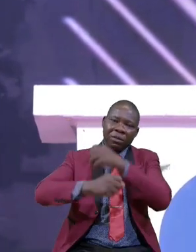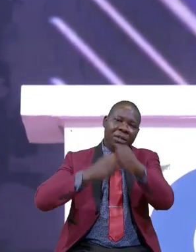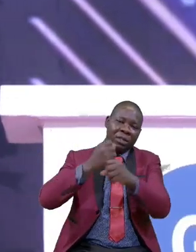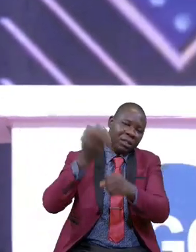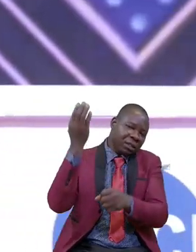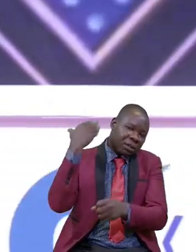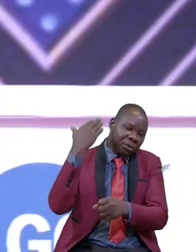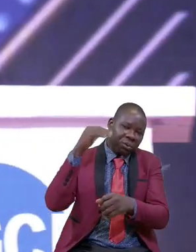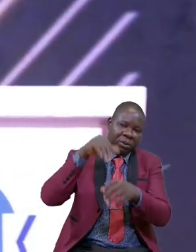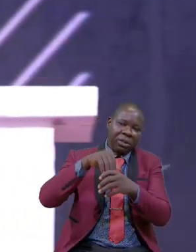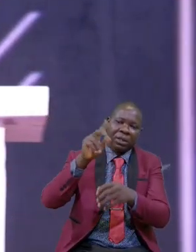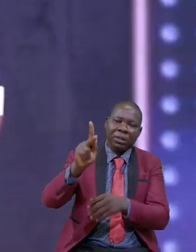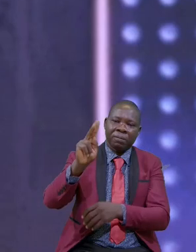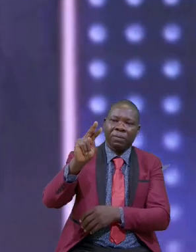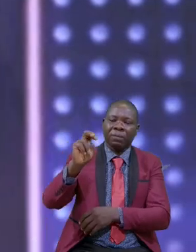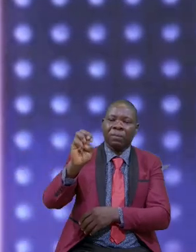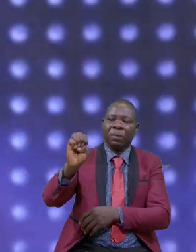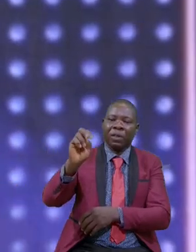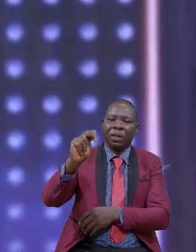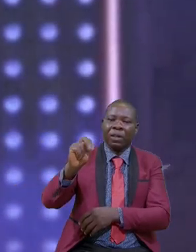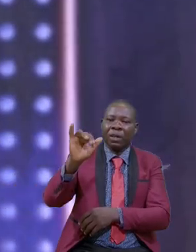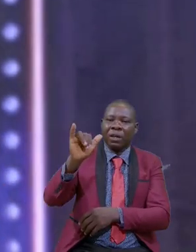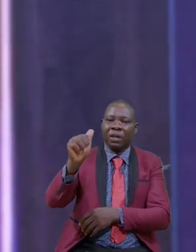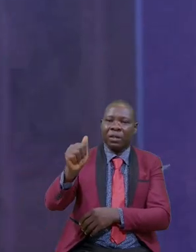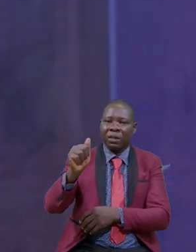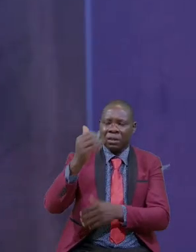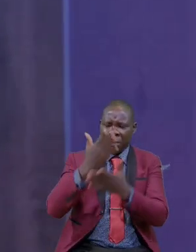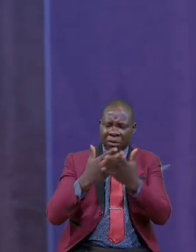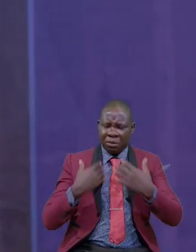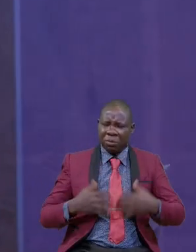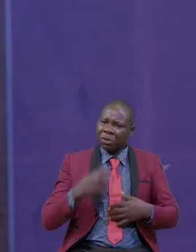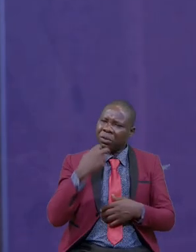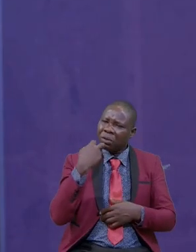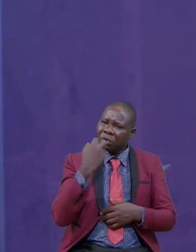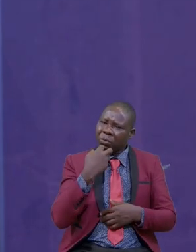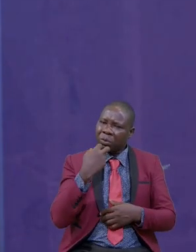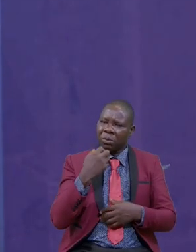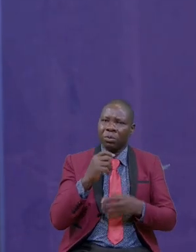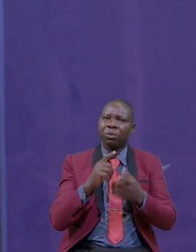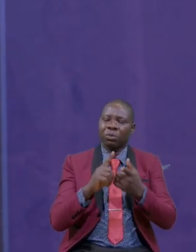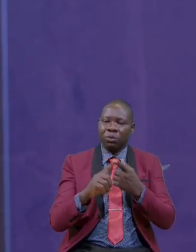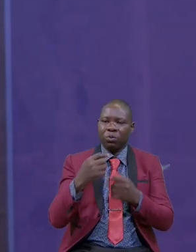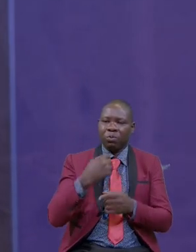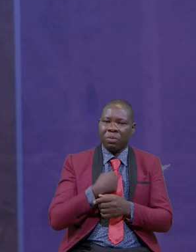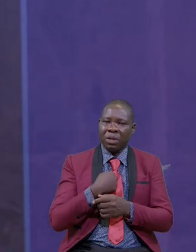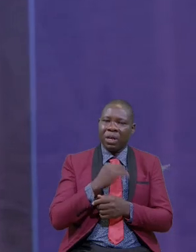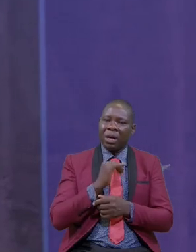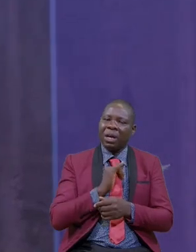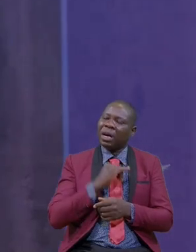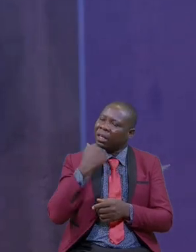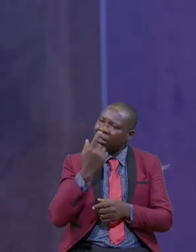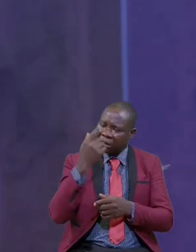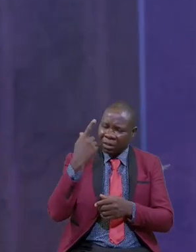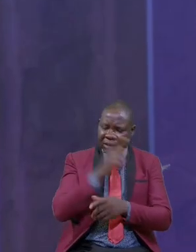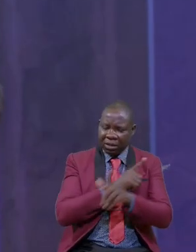réalité. Somebody spoke to quelqu'un me and he said, m'a dit, the Lord is taking you le somewhere Seigneur and from there